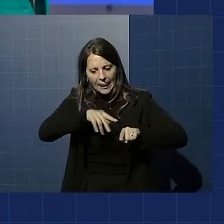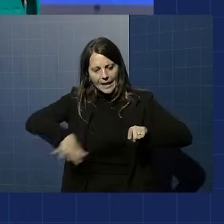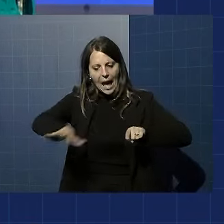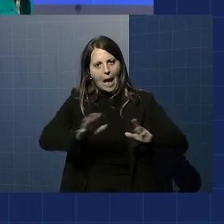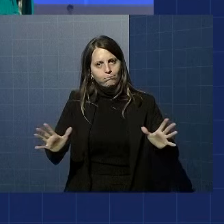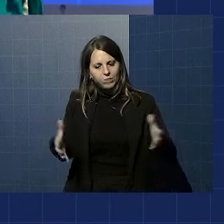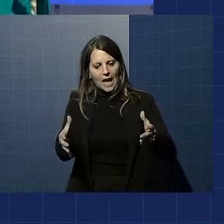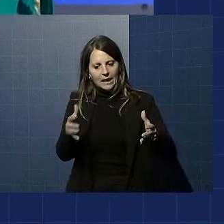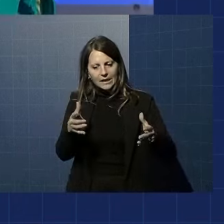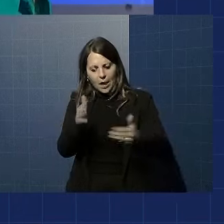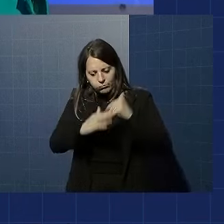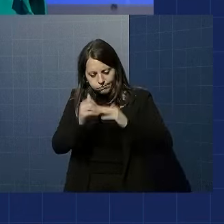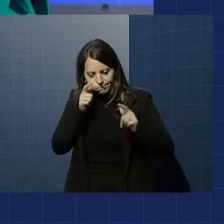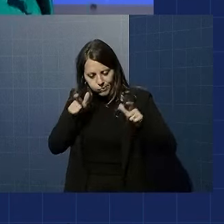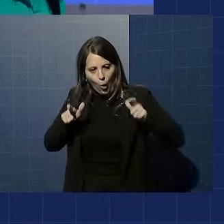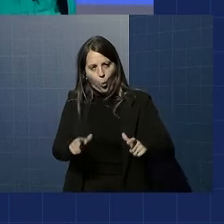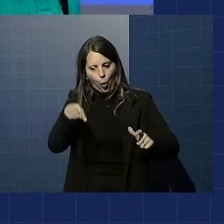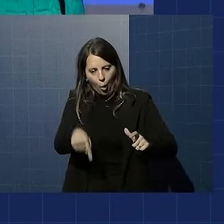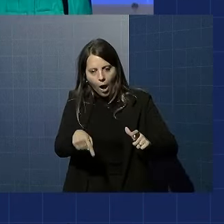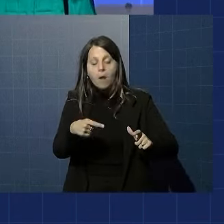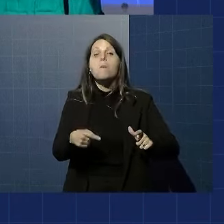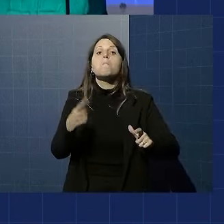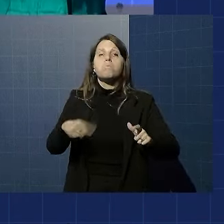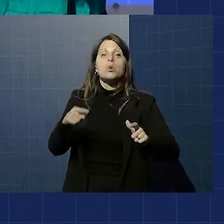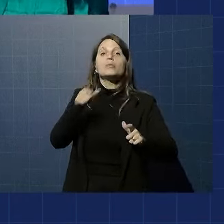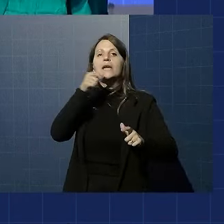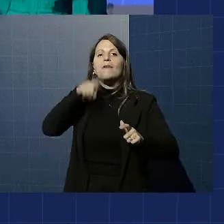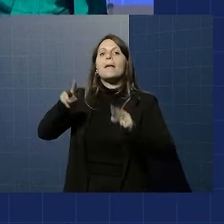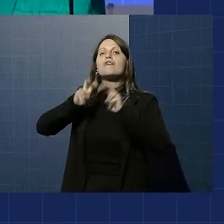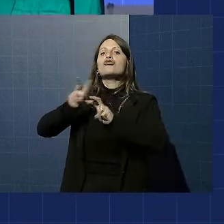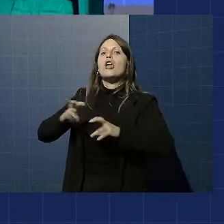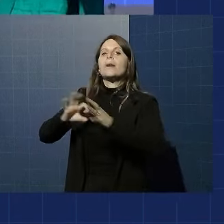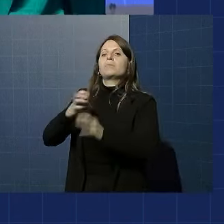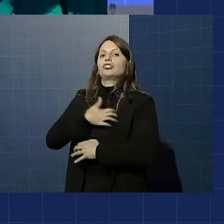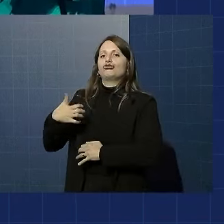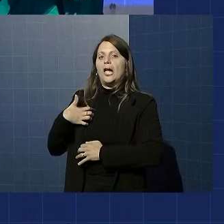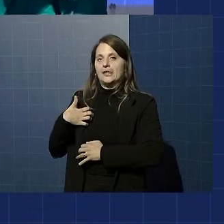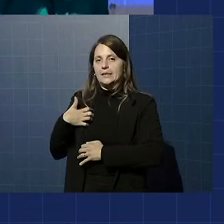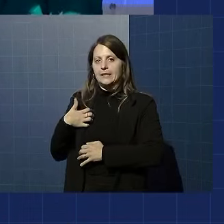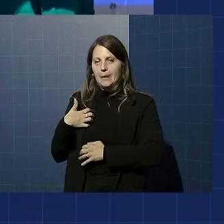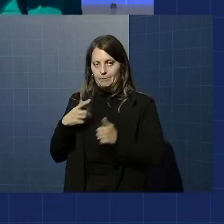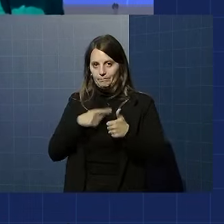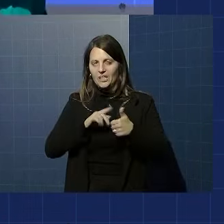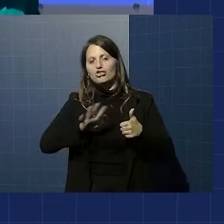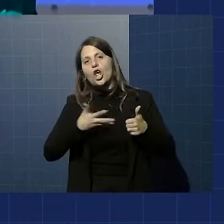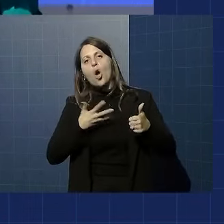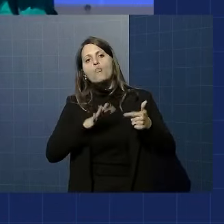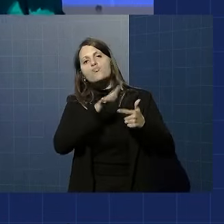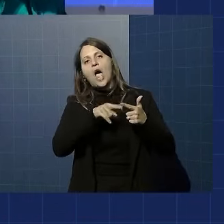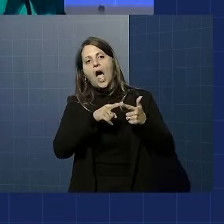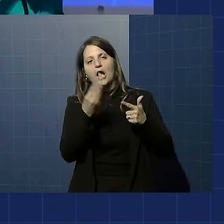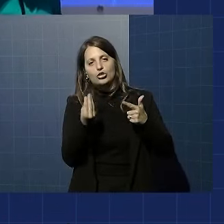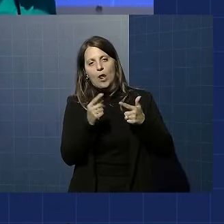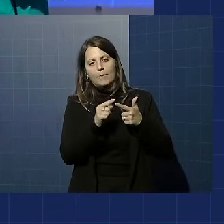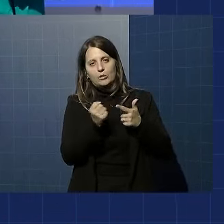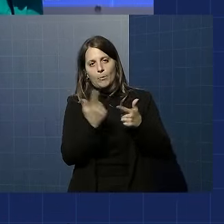of course, humans in low Earth orbit, as we call it. I think you've all heard about the International Space